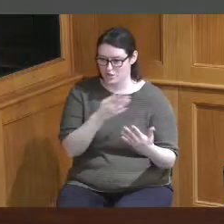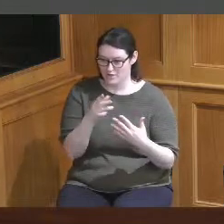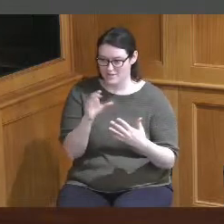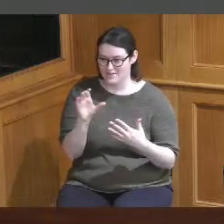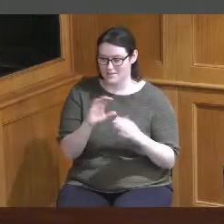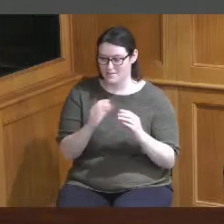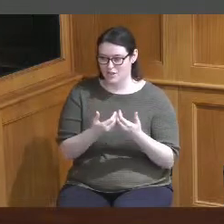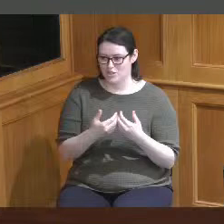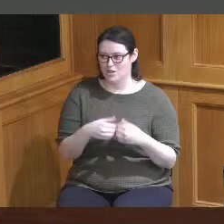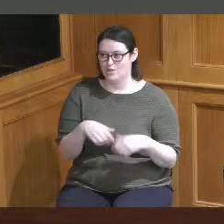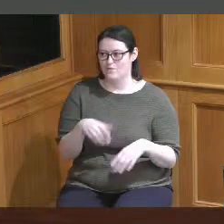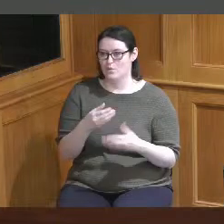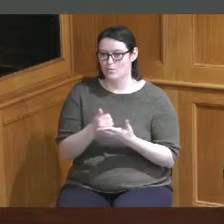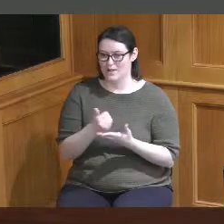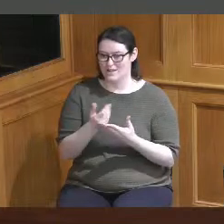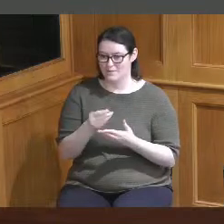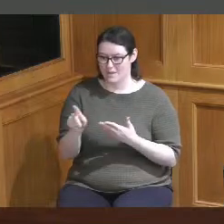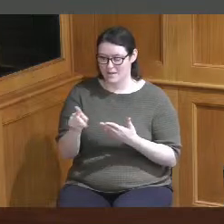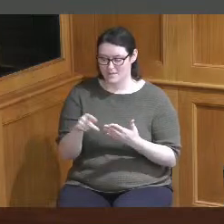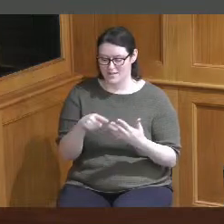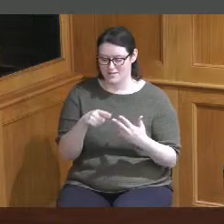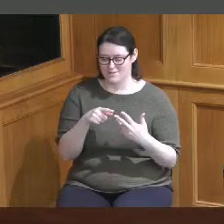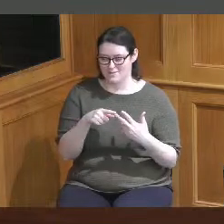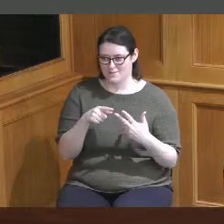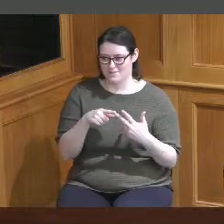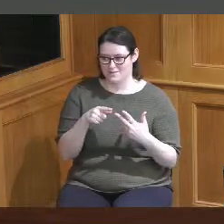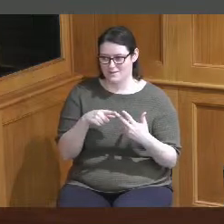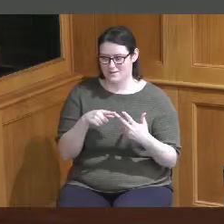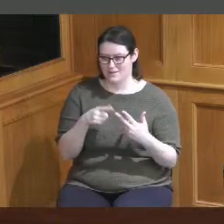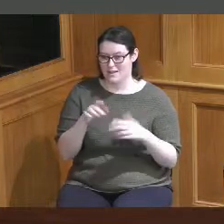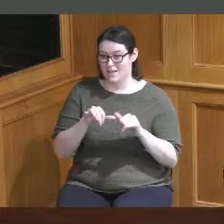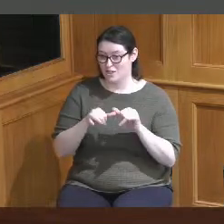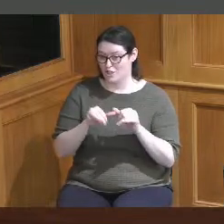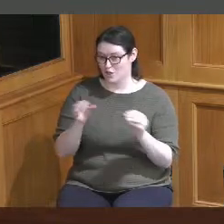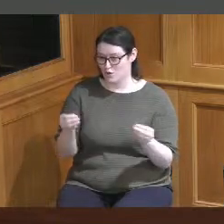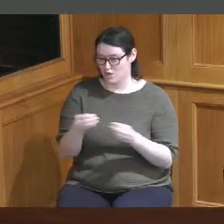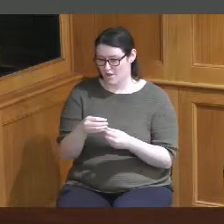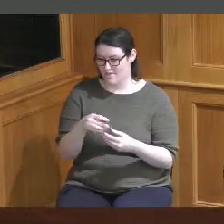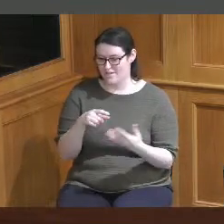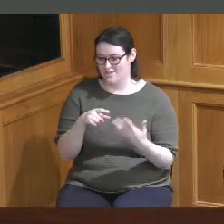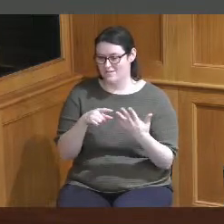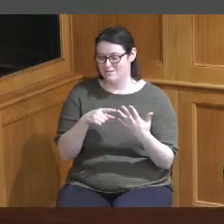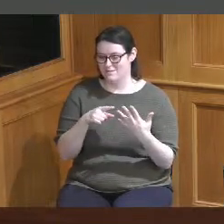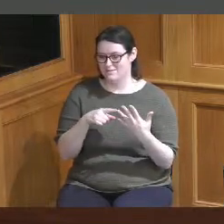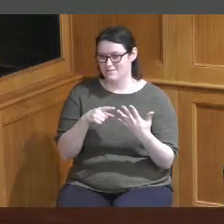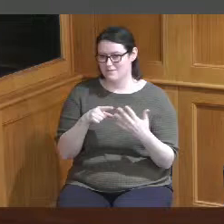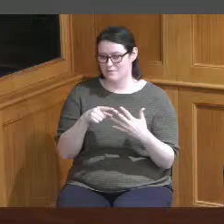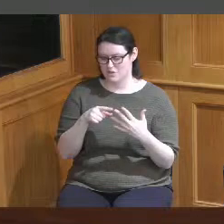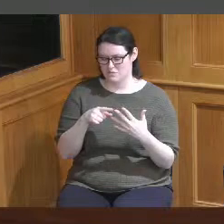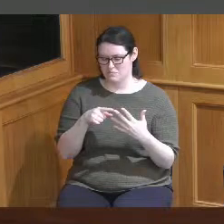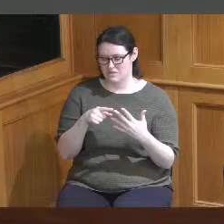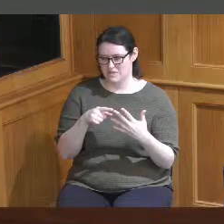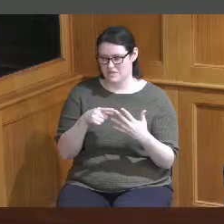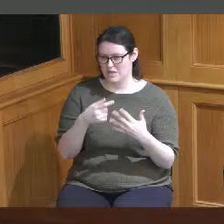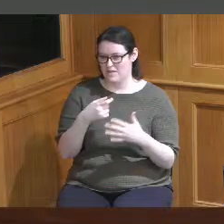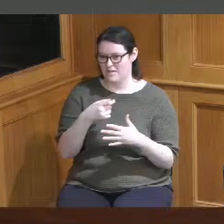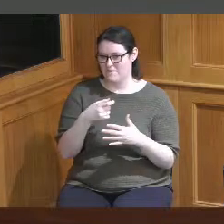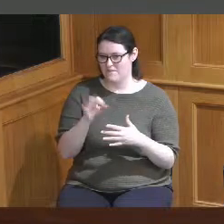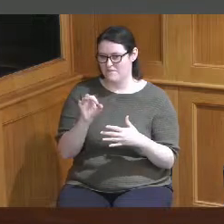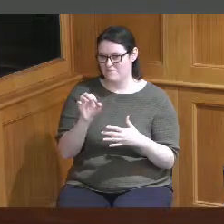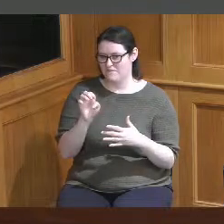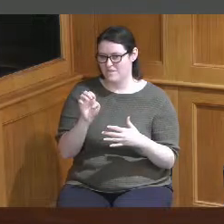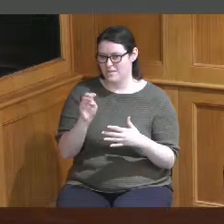Commission for relief payments. This is the engineer's office for a to close a FEMA